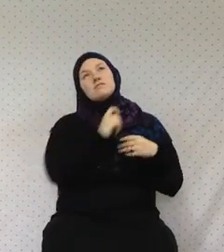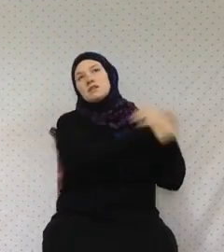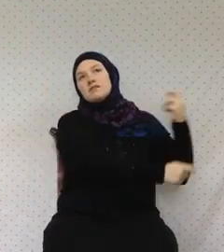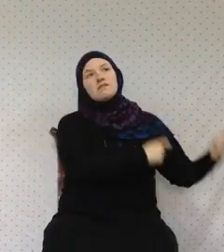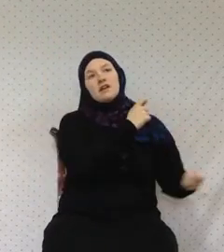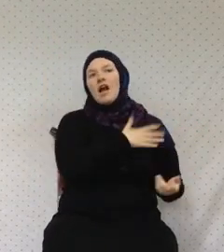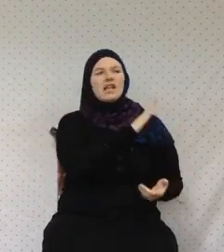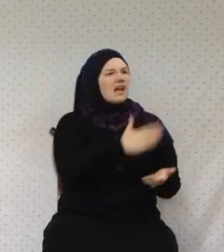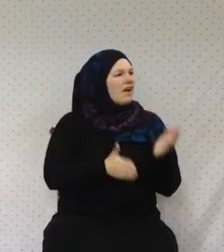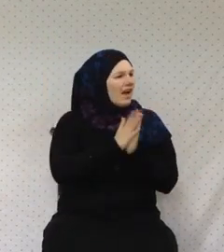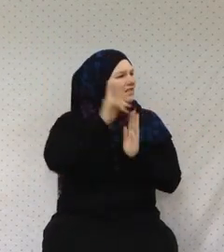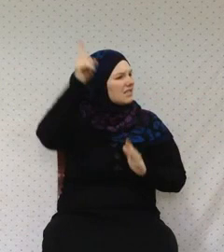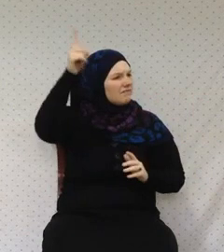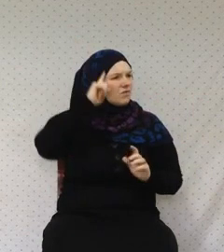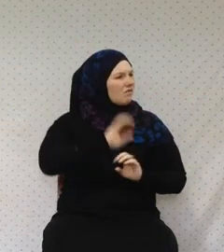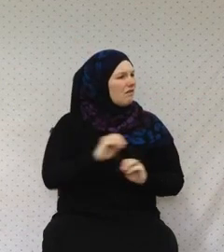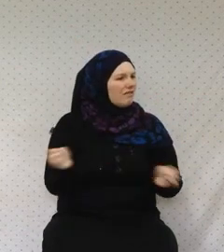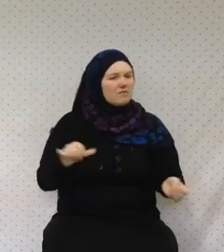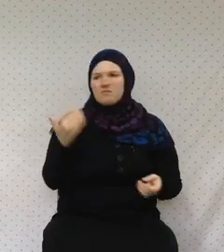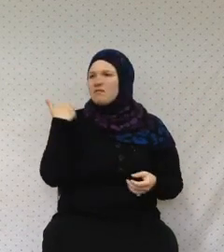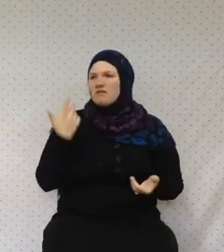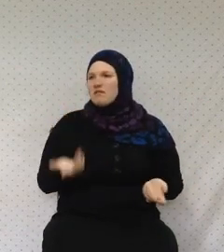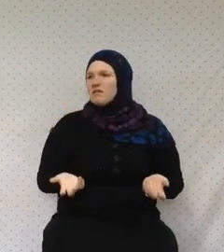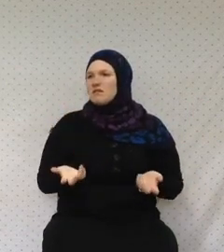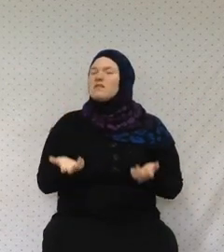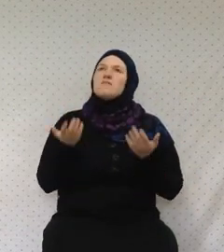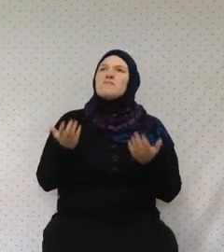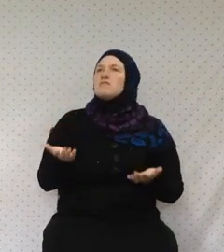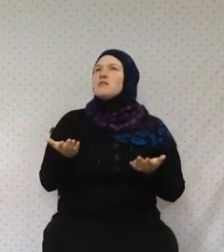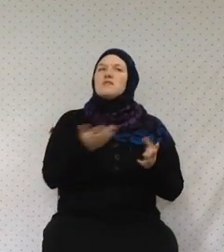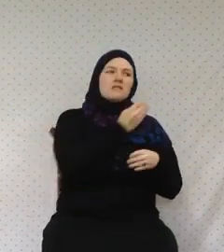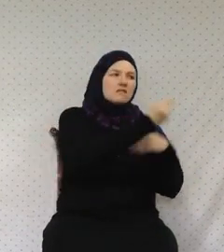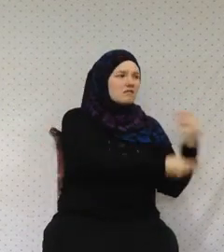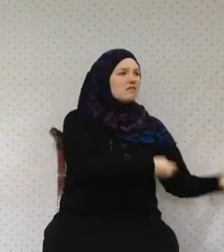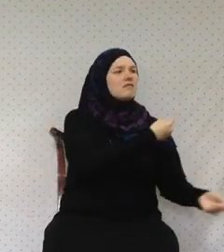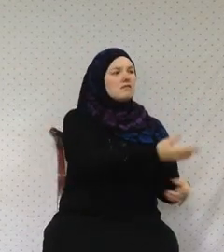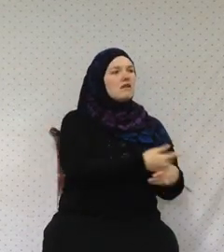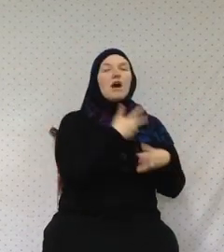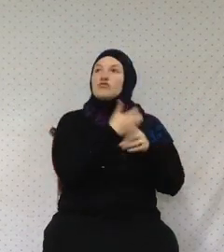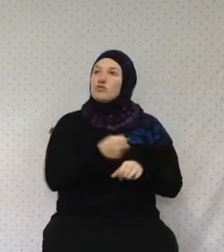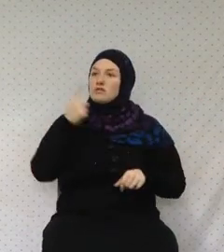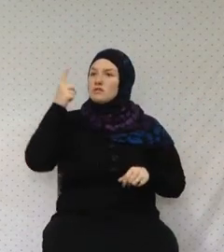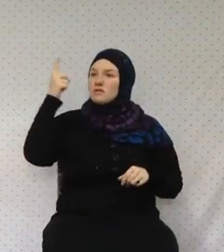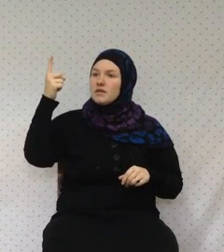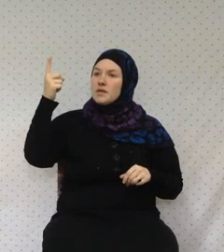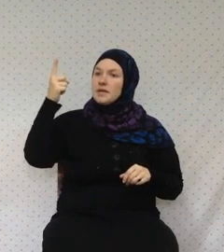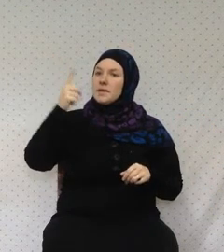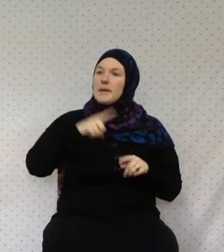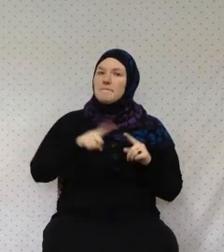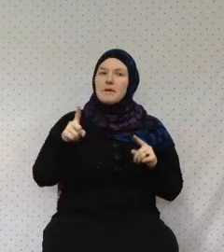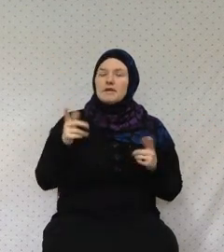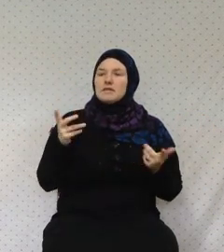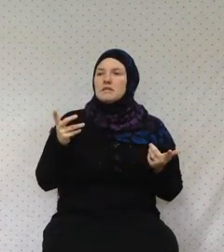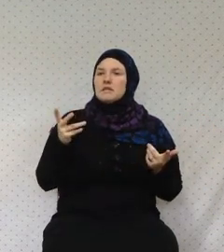giving. I never asked him for cure or relief or anything after what I heard from the doctor, even though I trusted him, but I